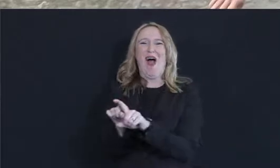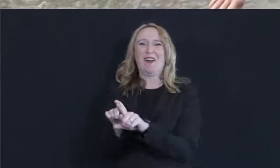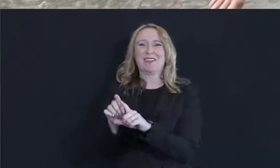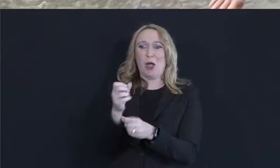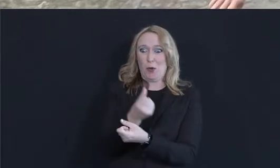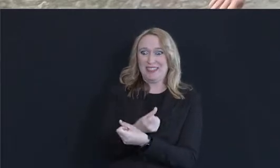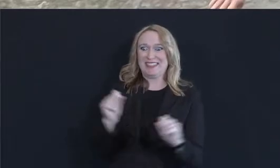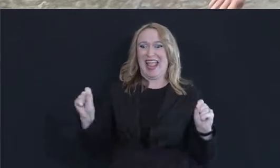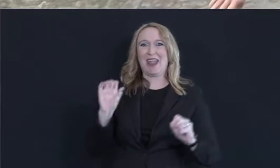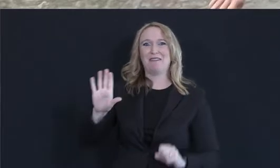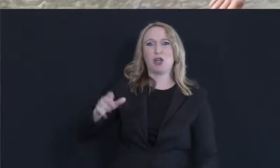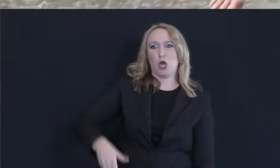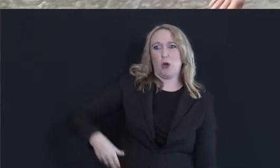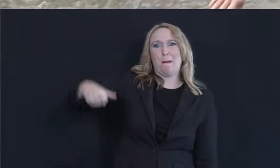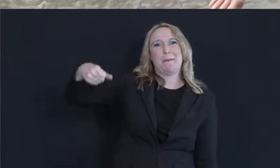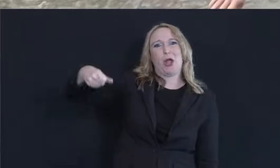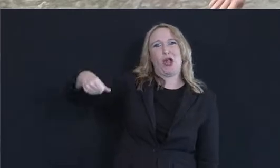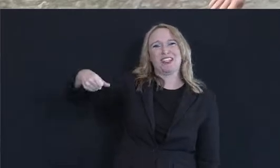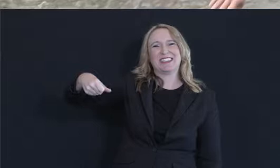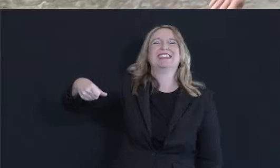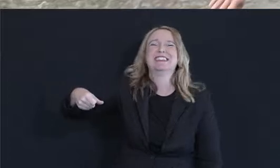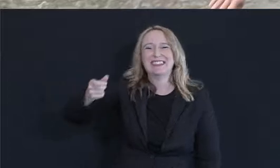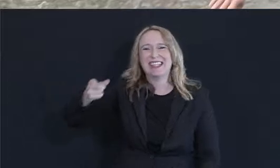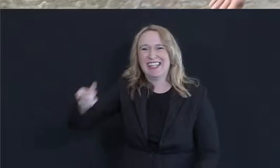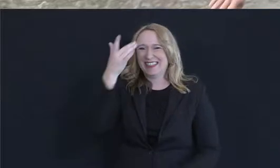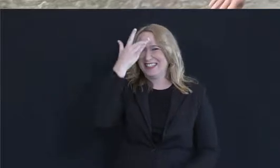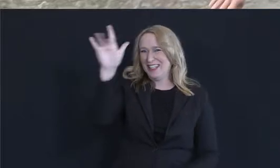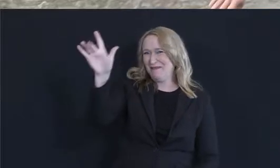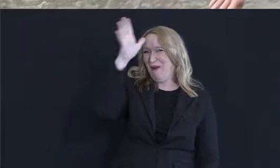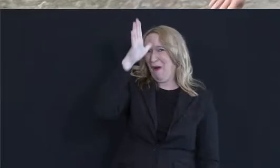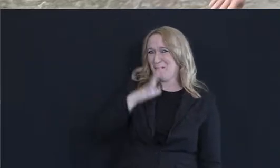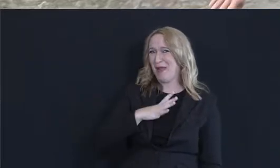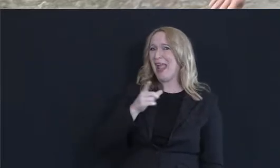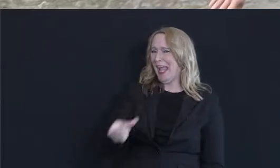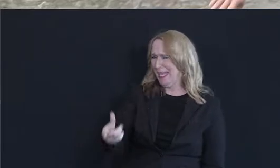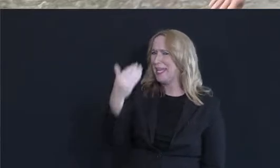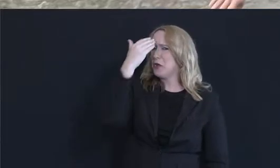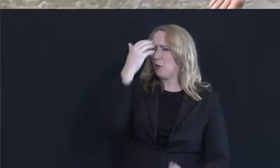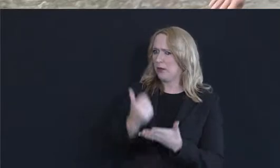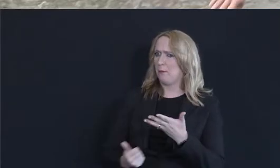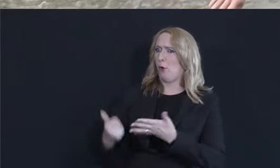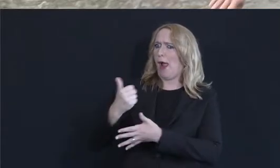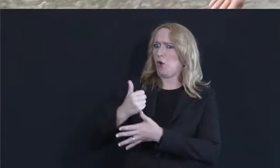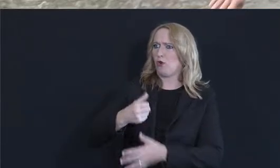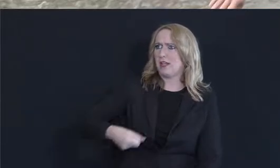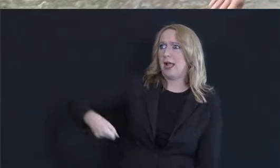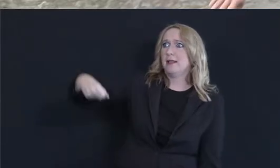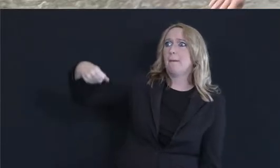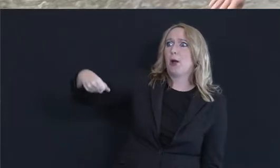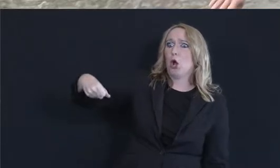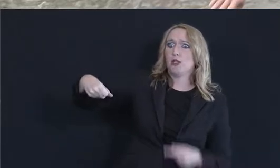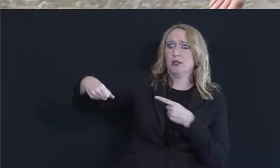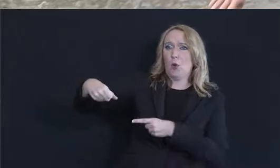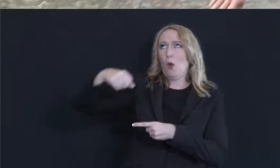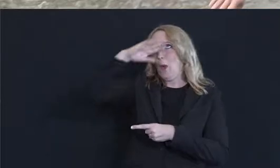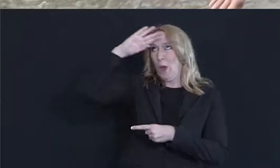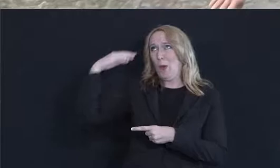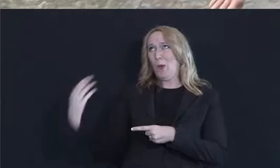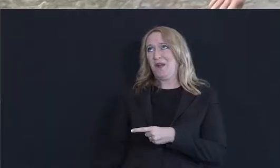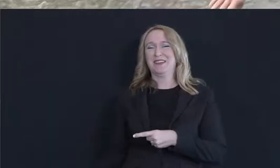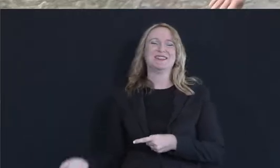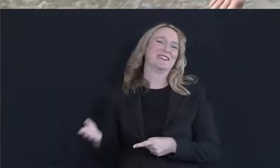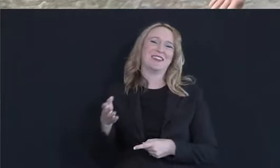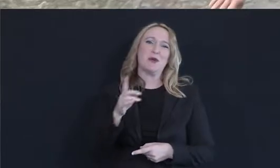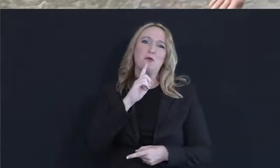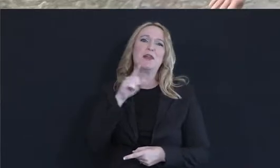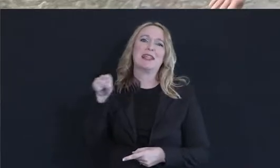was a picture Worth showing a very smart man indeed congratulations to Captain green I know that lady was Deborah definitely thankful